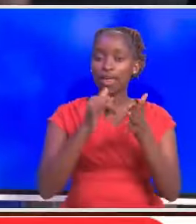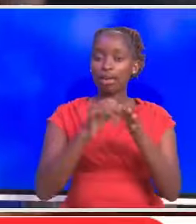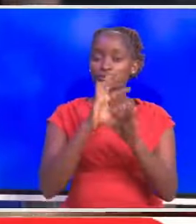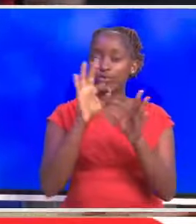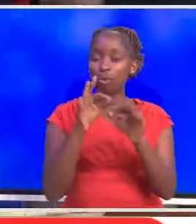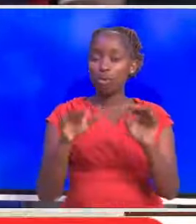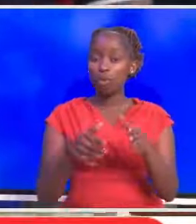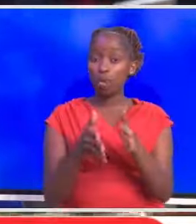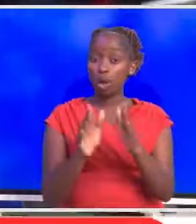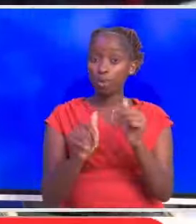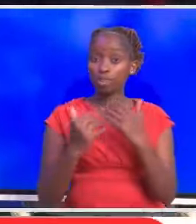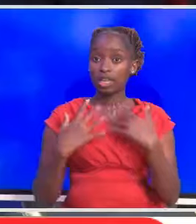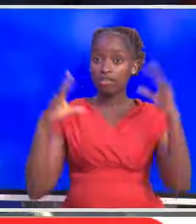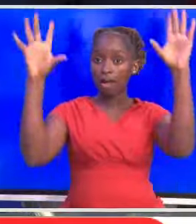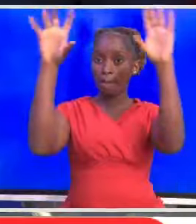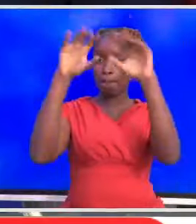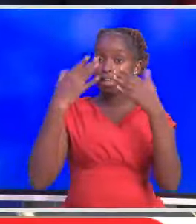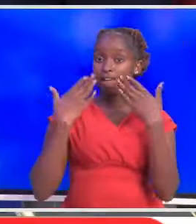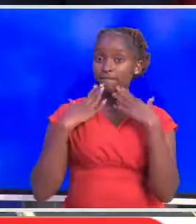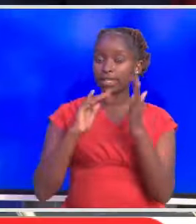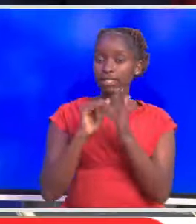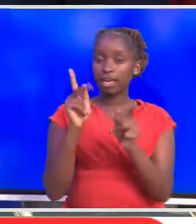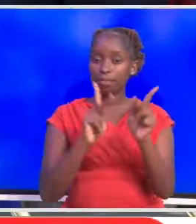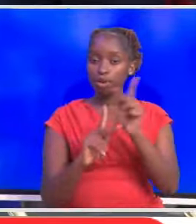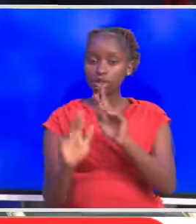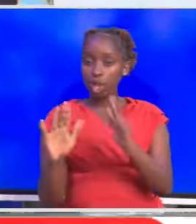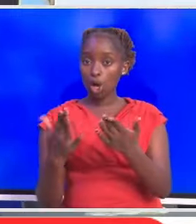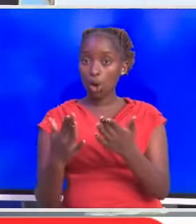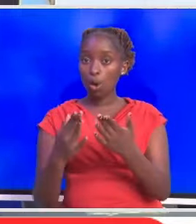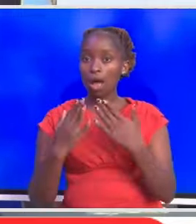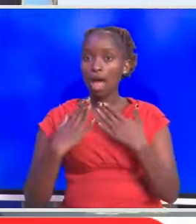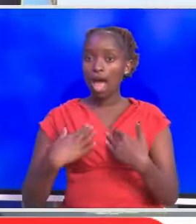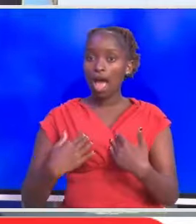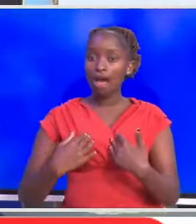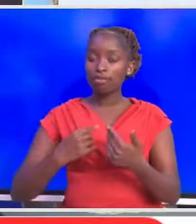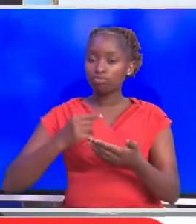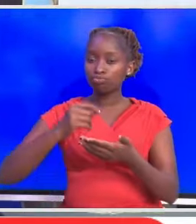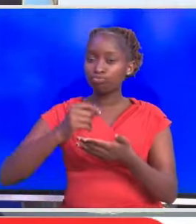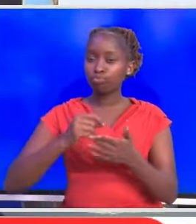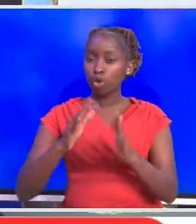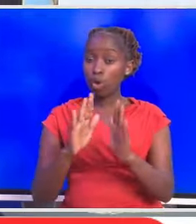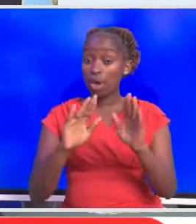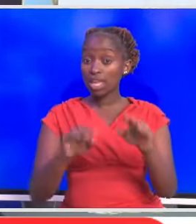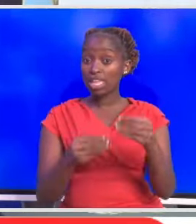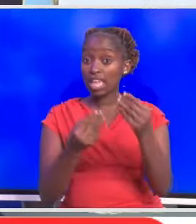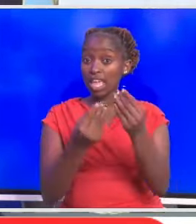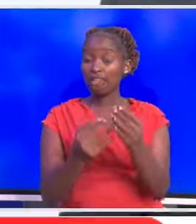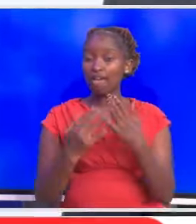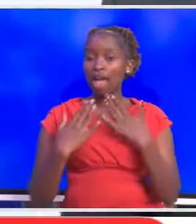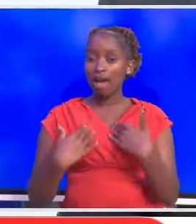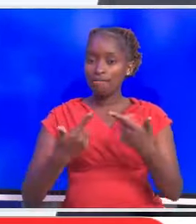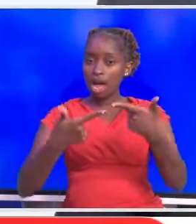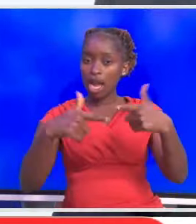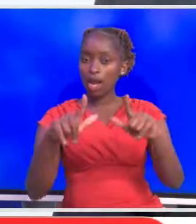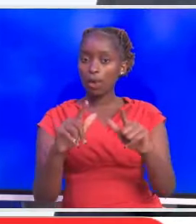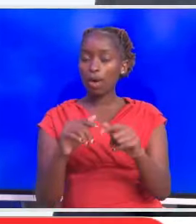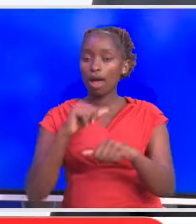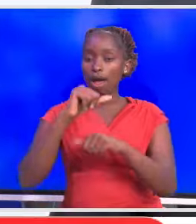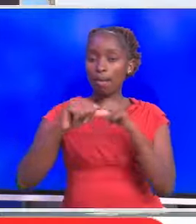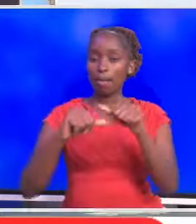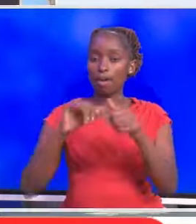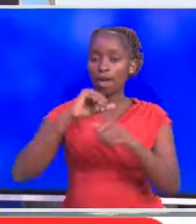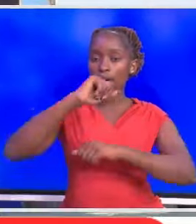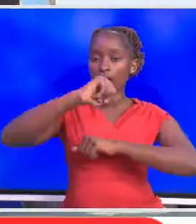the president completes the legislative process by formally assenting or giving it consent to an act of